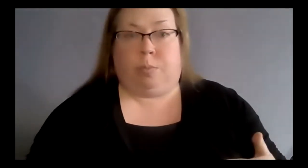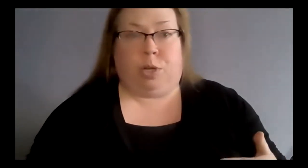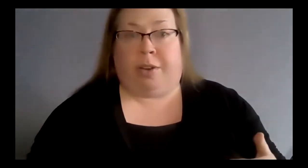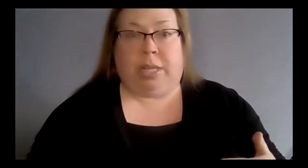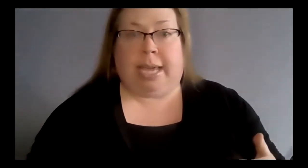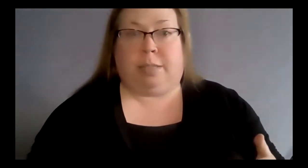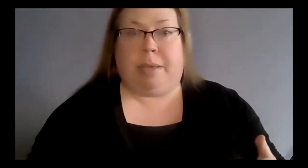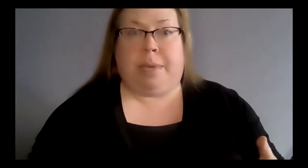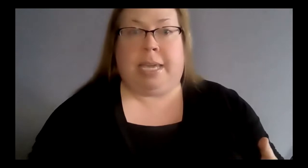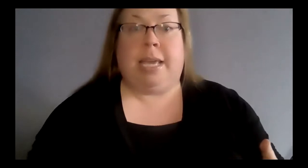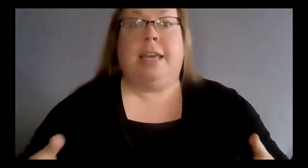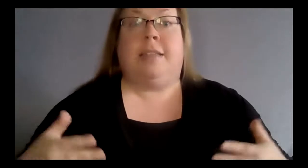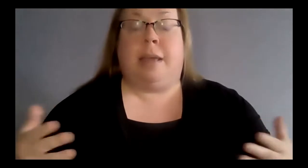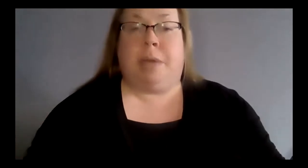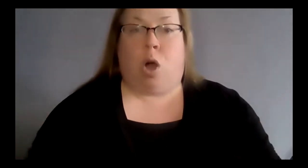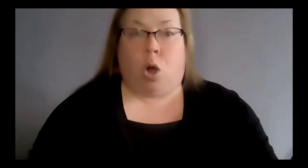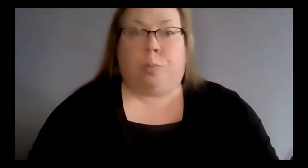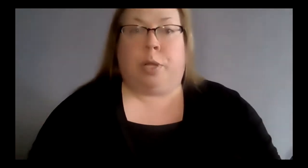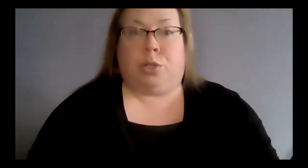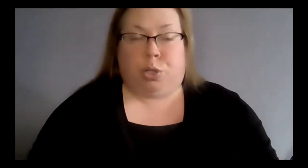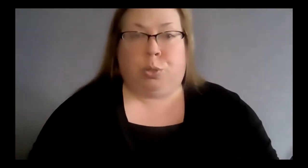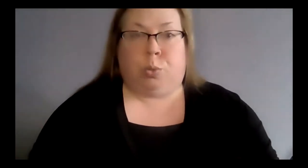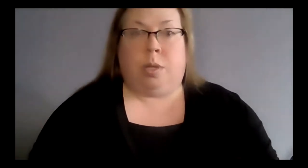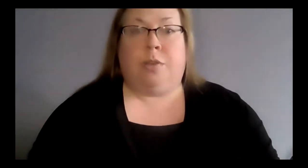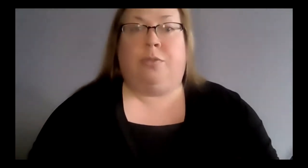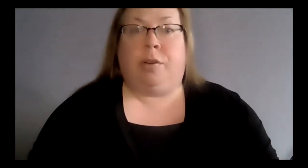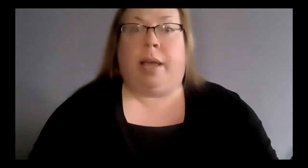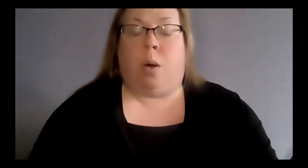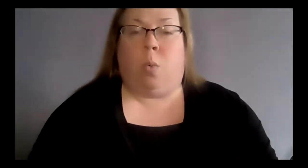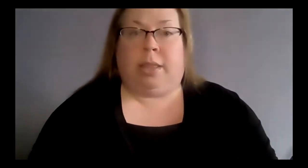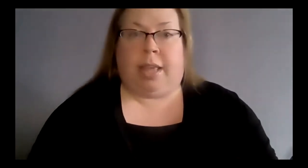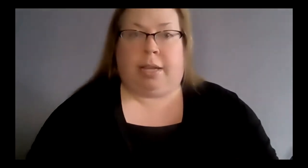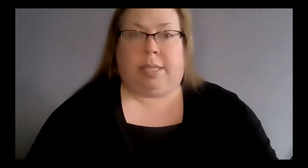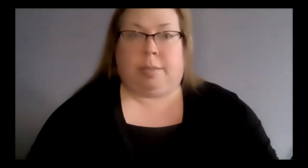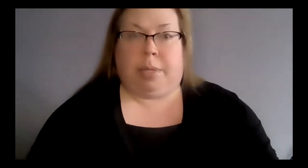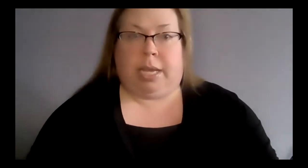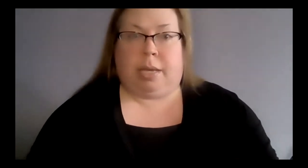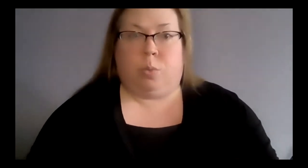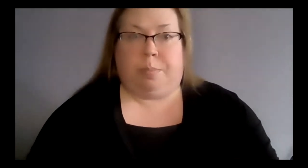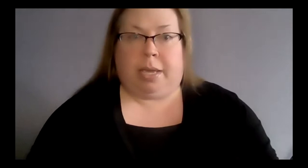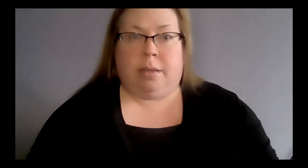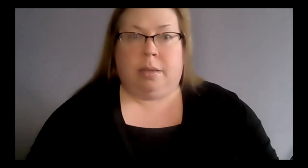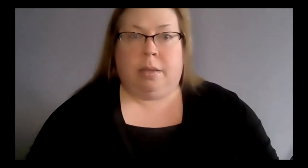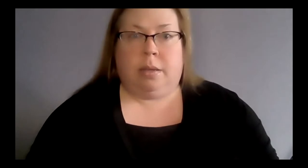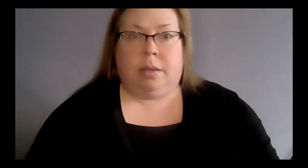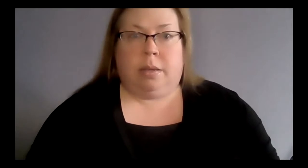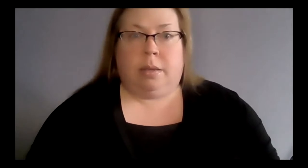or whatever the case may be, then being open to figuring out what that accessibility would